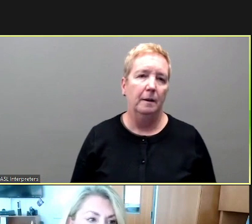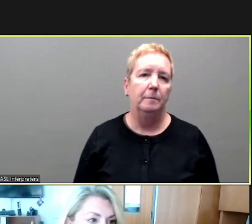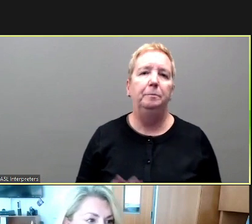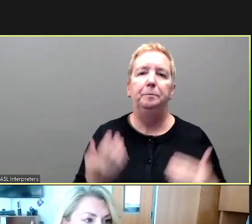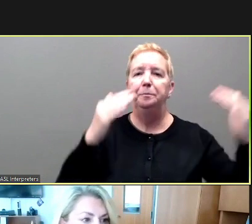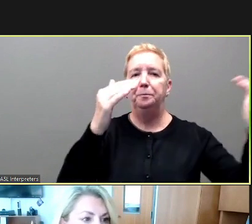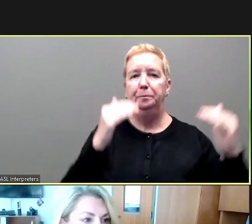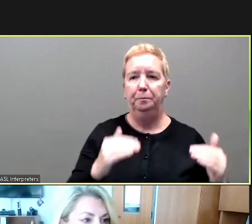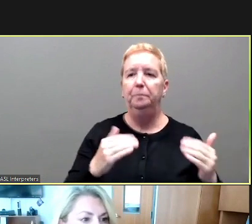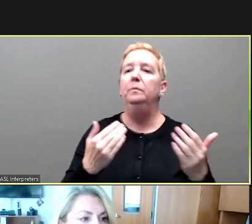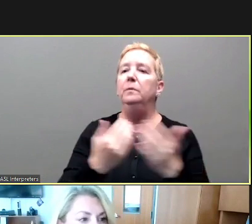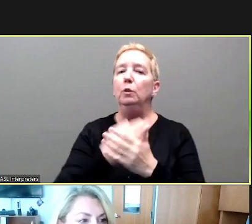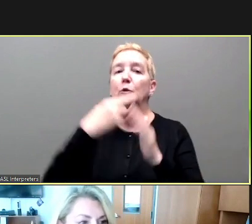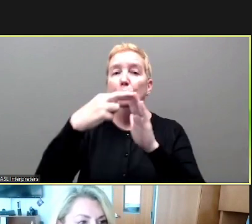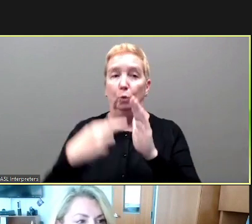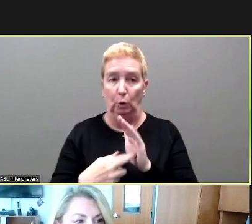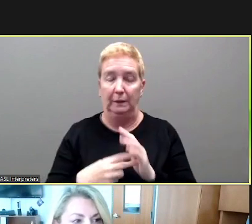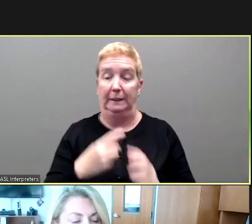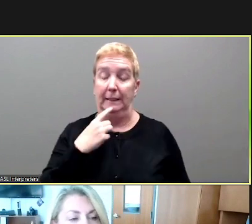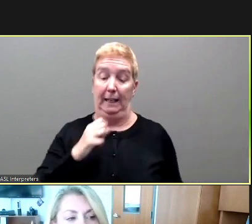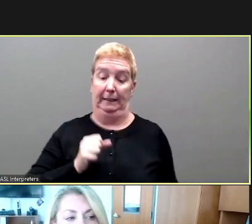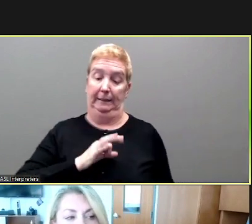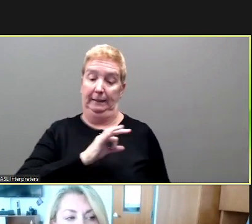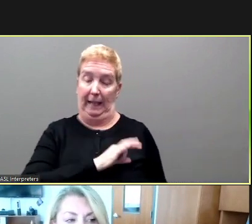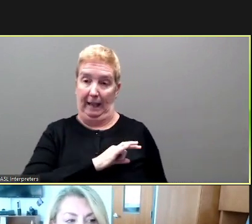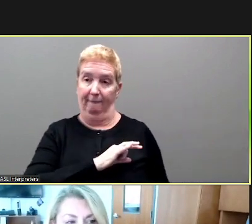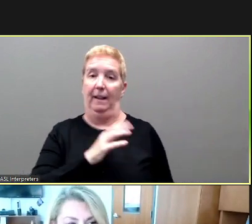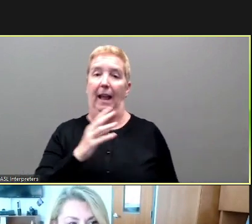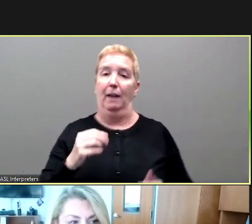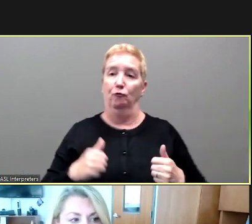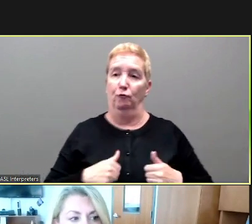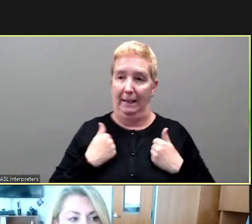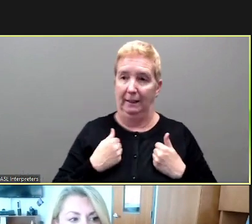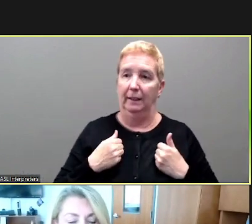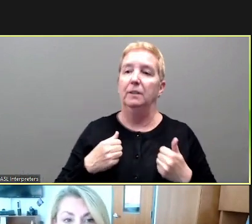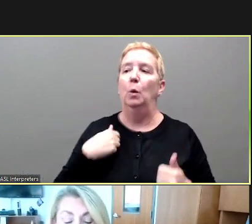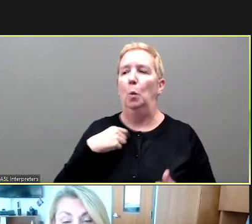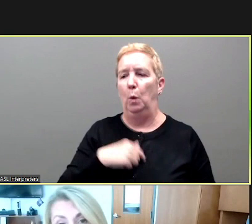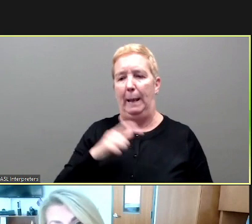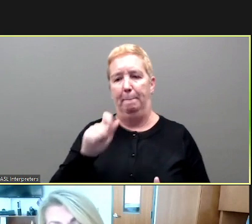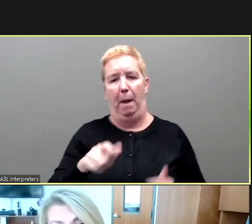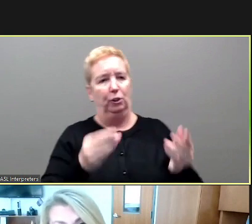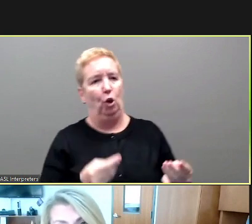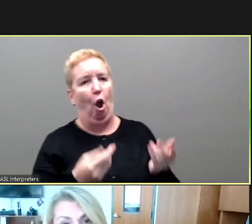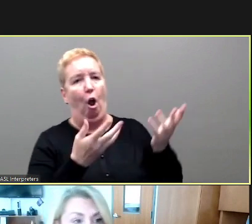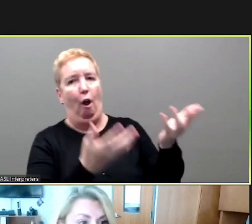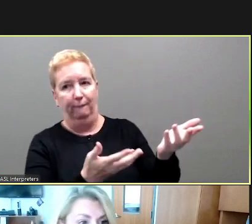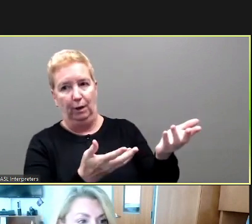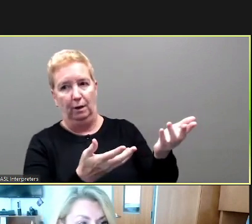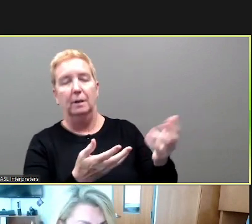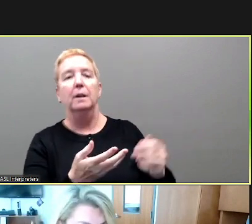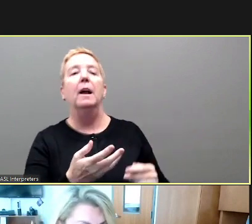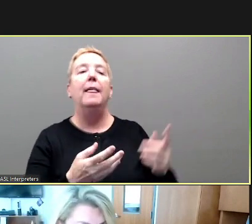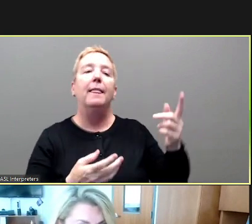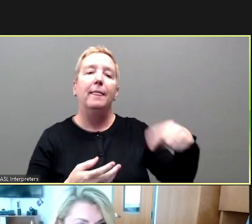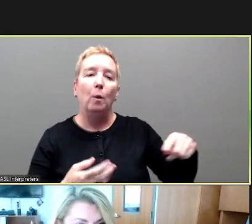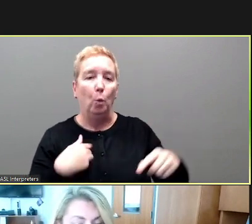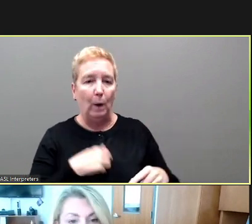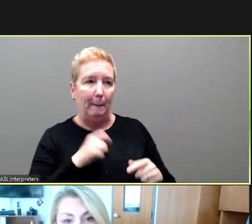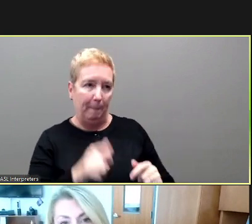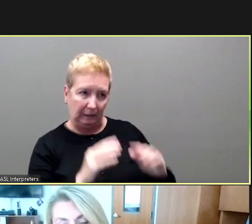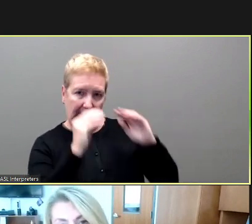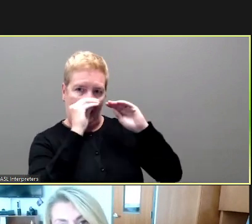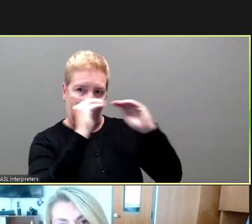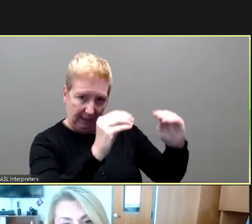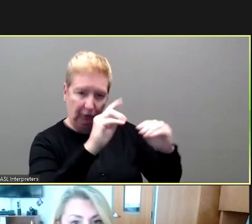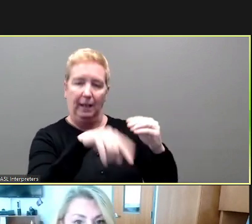New regulations require that staff and residents need to be offered and continually educated on the vaccine.